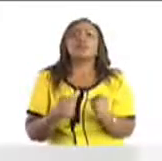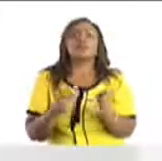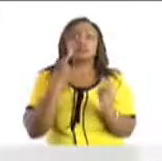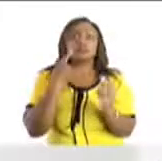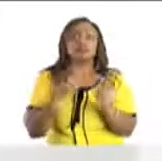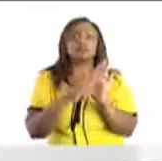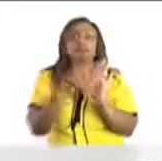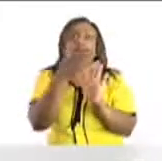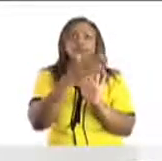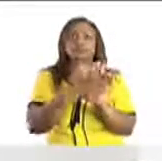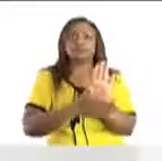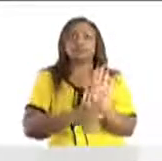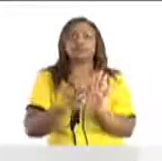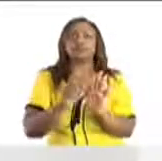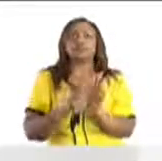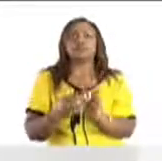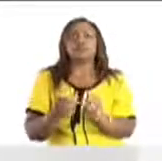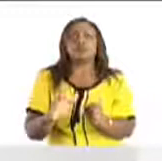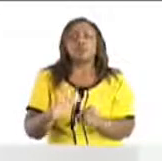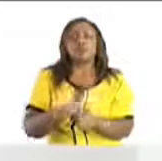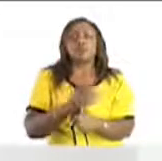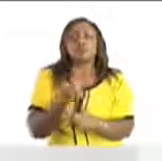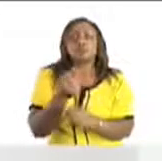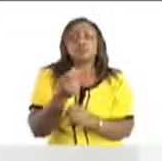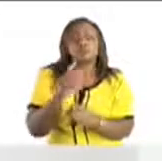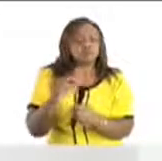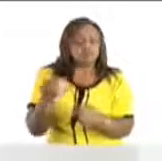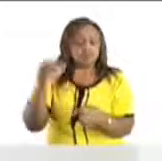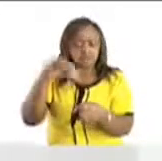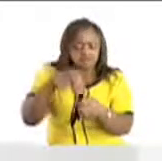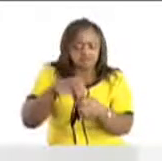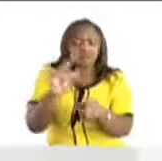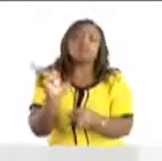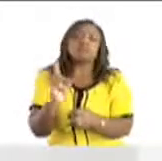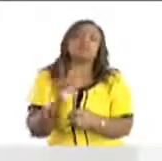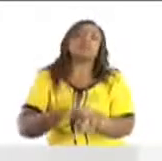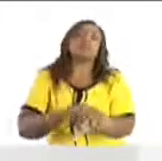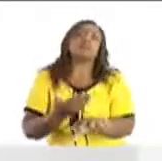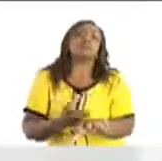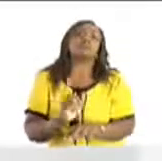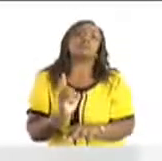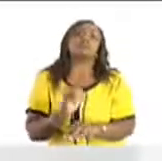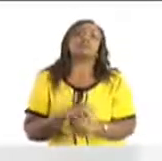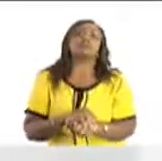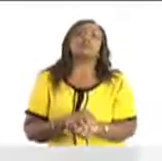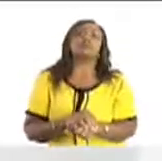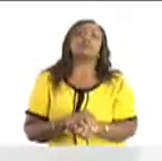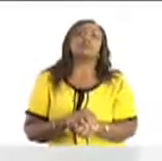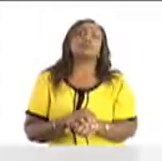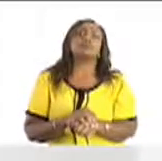here. Whole grain. What are the examples of a whole grain?